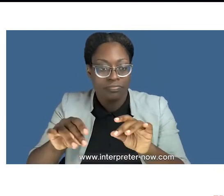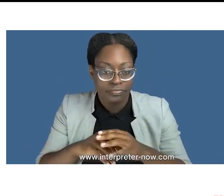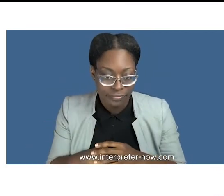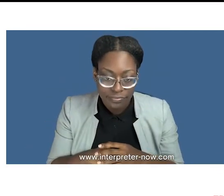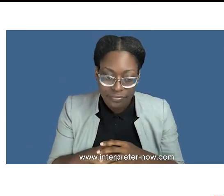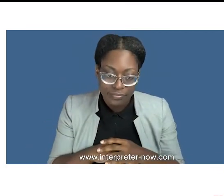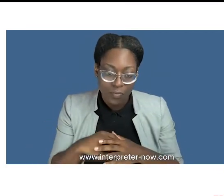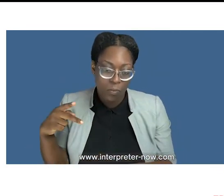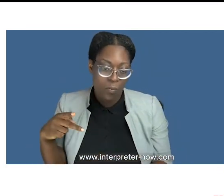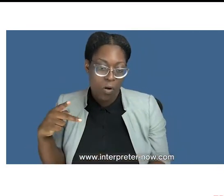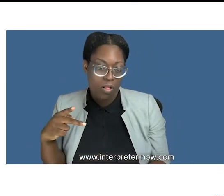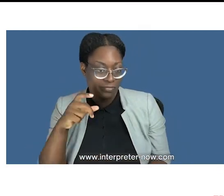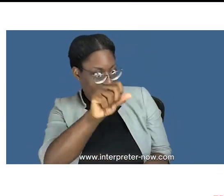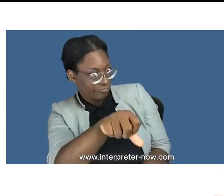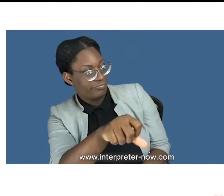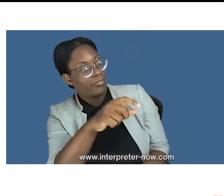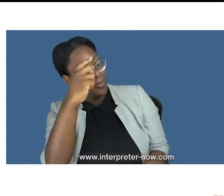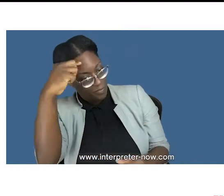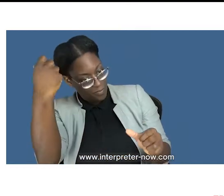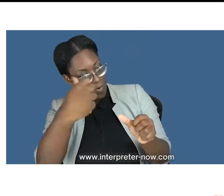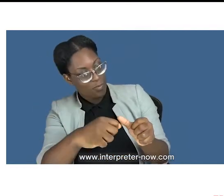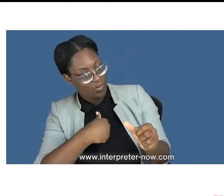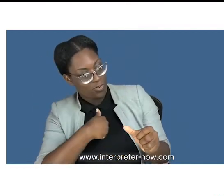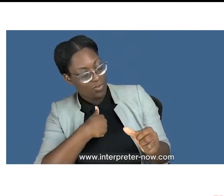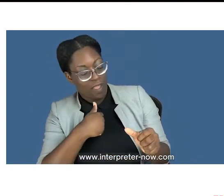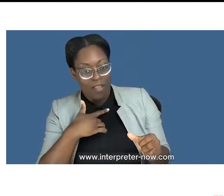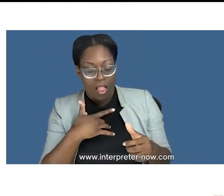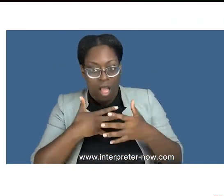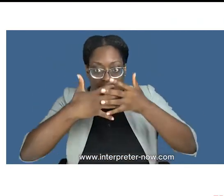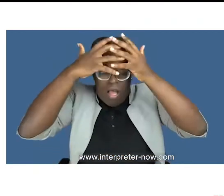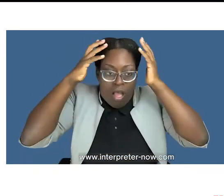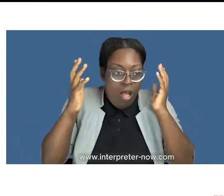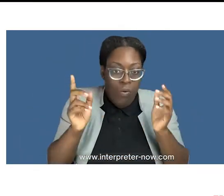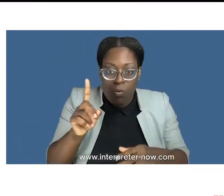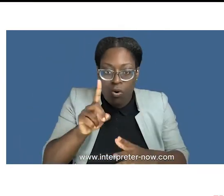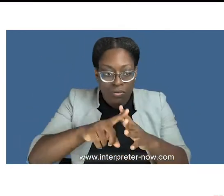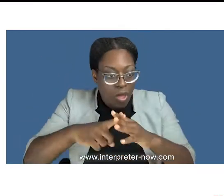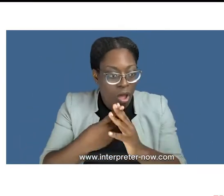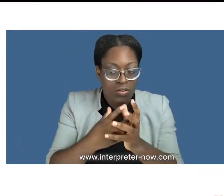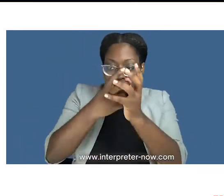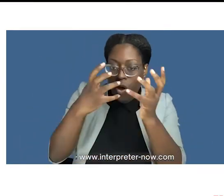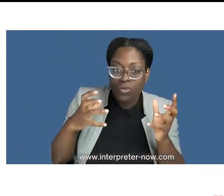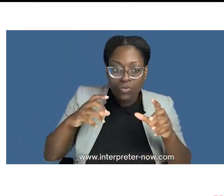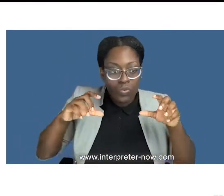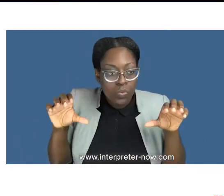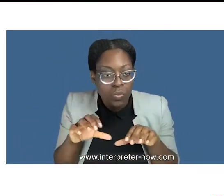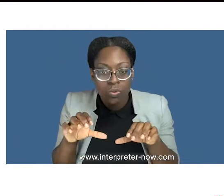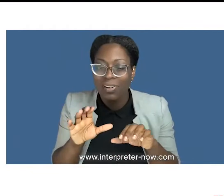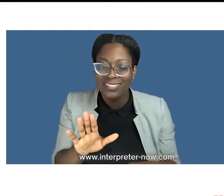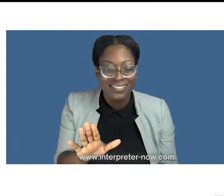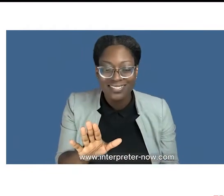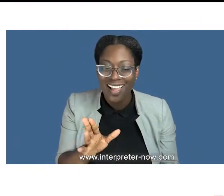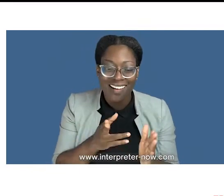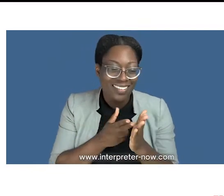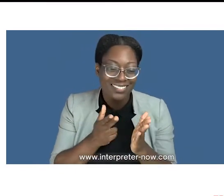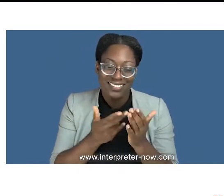Yeah, I really like that. I remember feeling overwhelmed of like, there are so many different things that I could do and I don't know where to start. And this is so